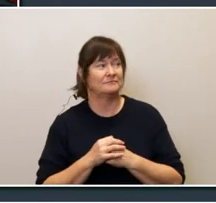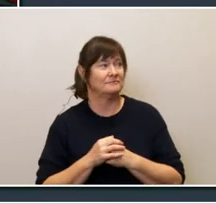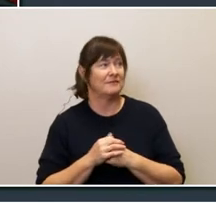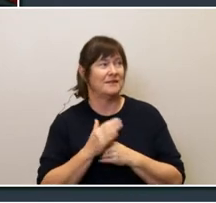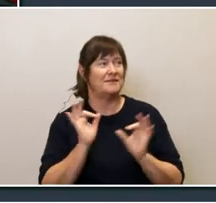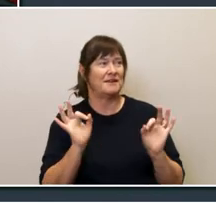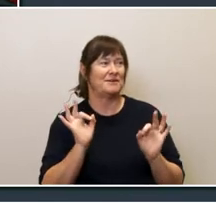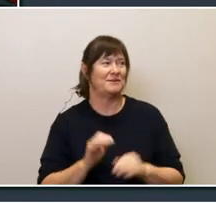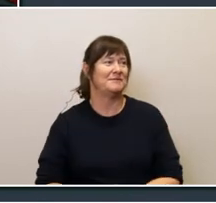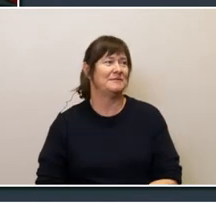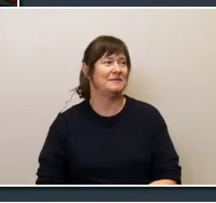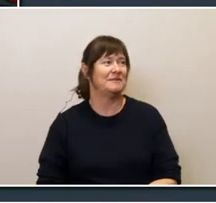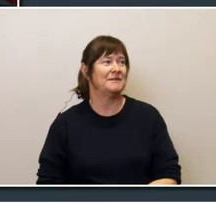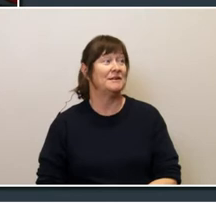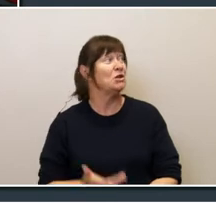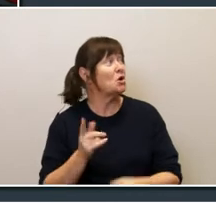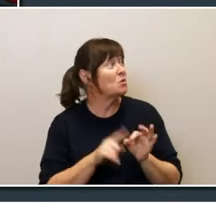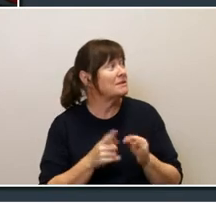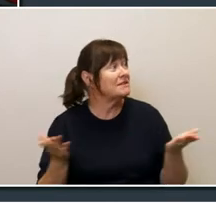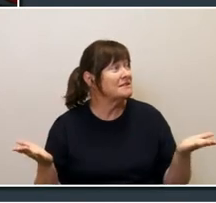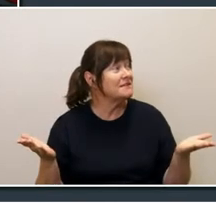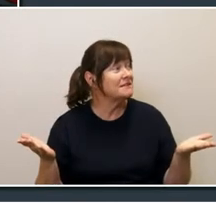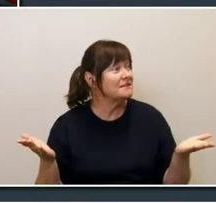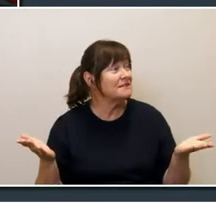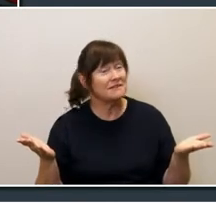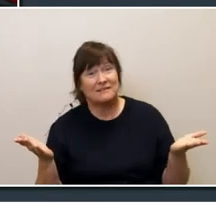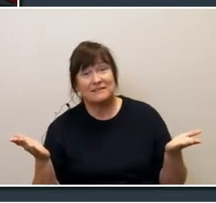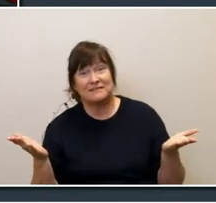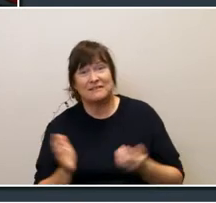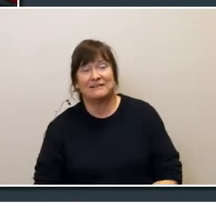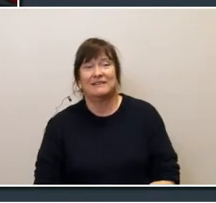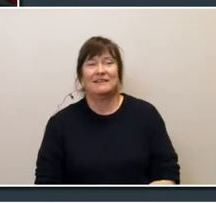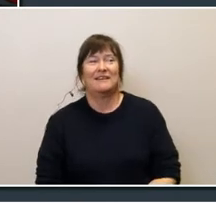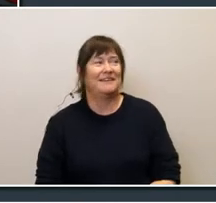Excellent, thank you. Welcome, Libby. Do we not get questions? swap.